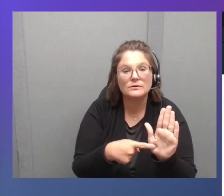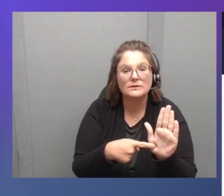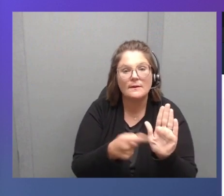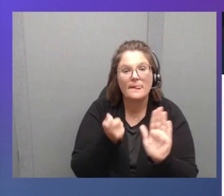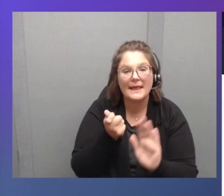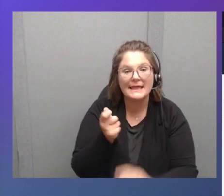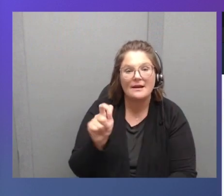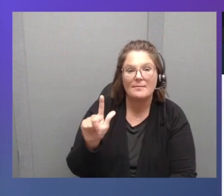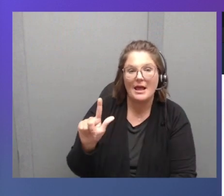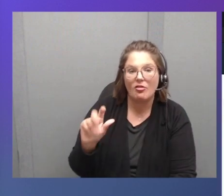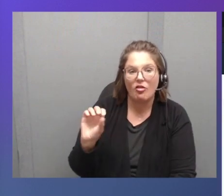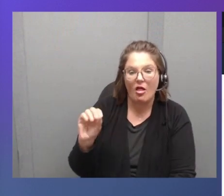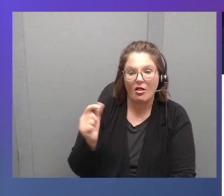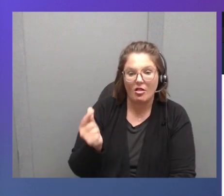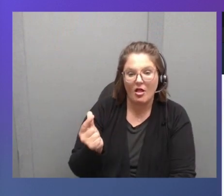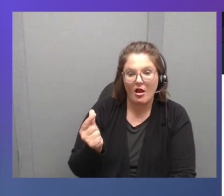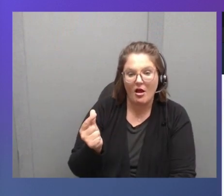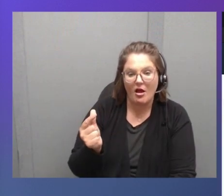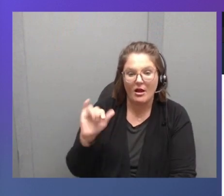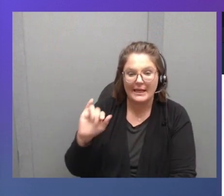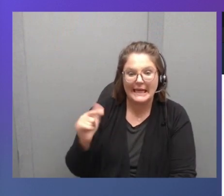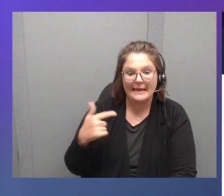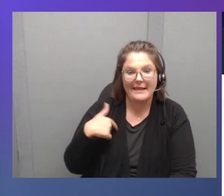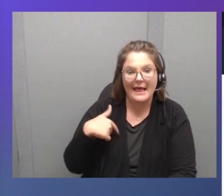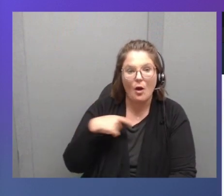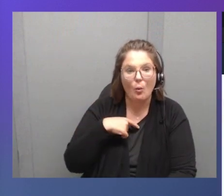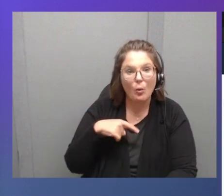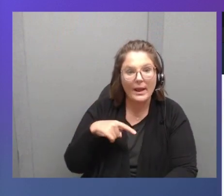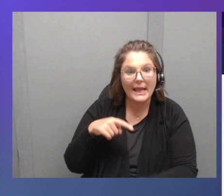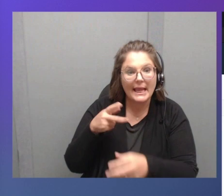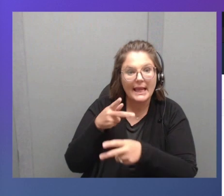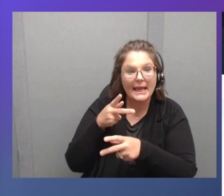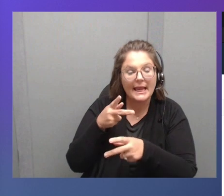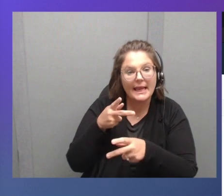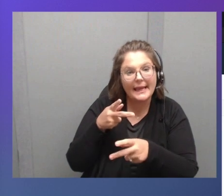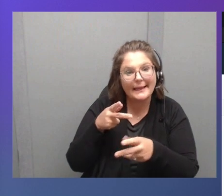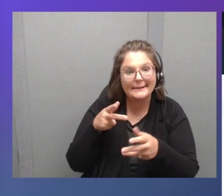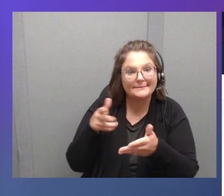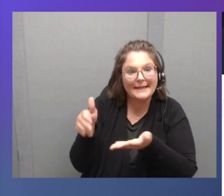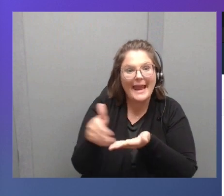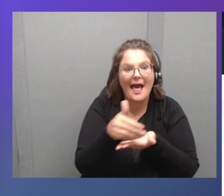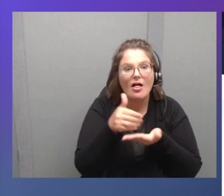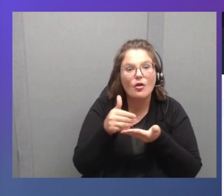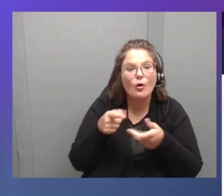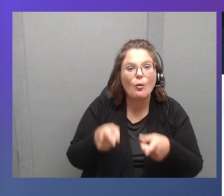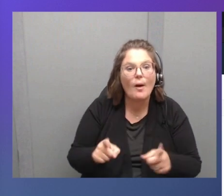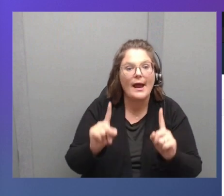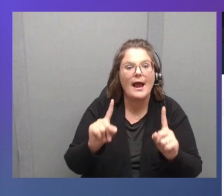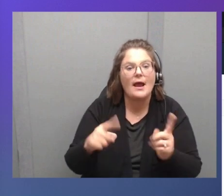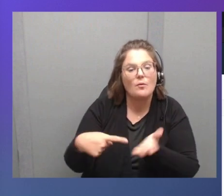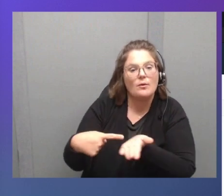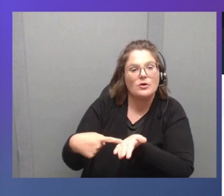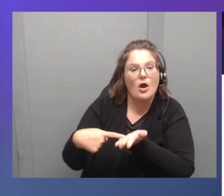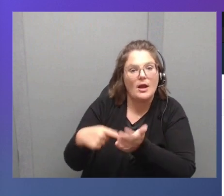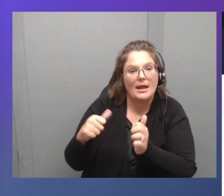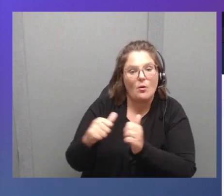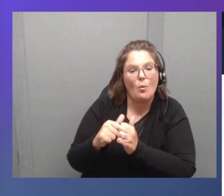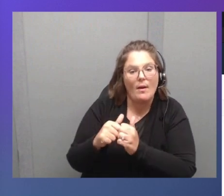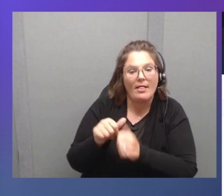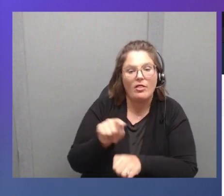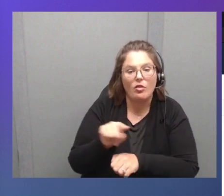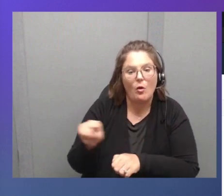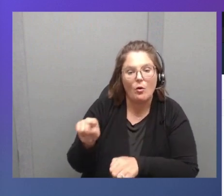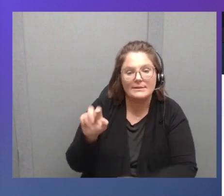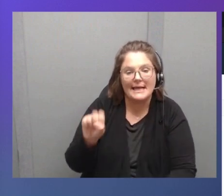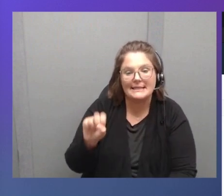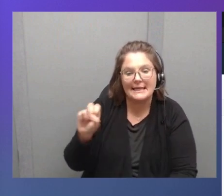logging that we captured while we are talking to those machines. Okay. Over, I'll just focus on the SSH logs for the This moment. is the same group of machines